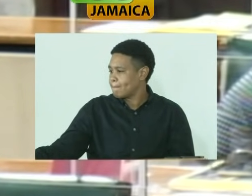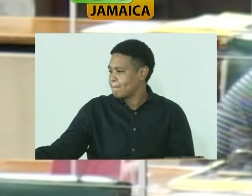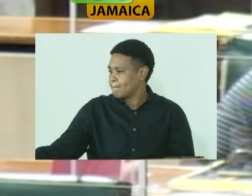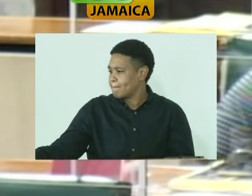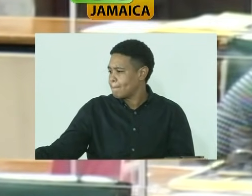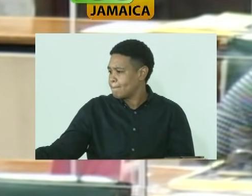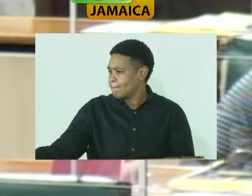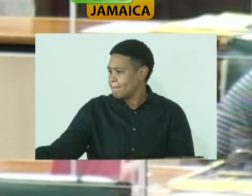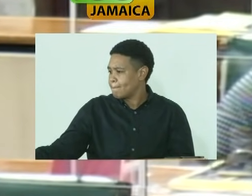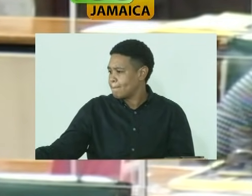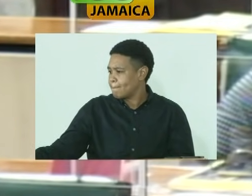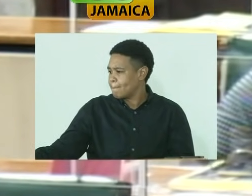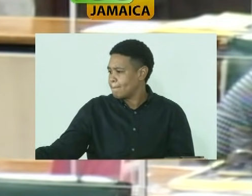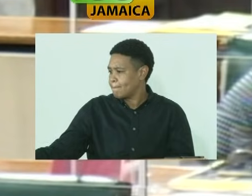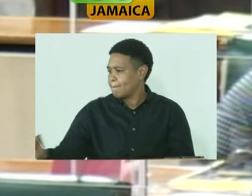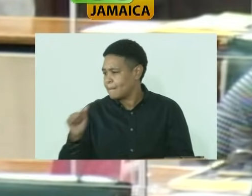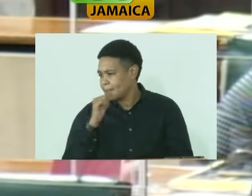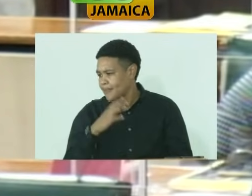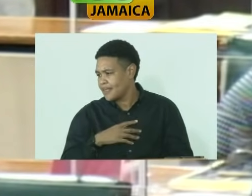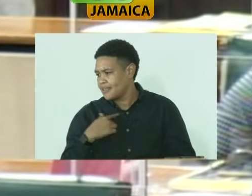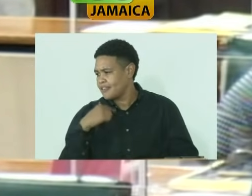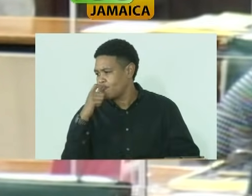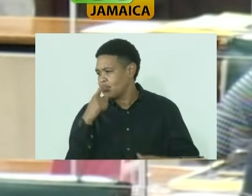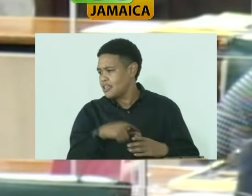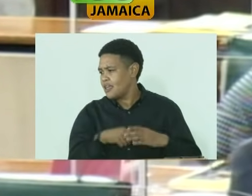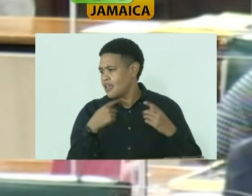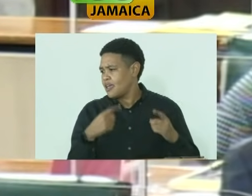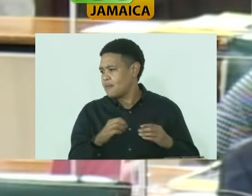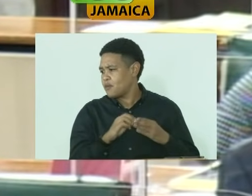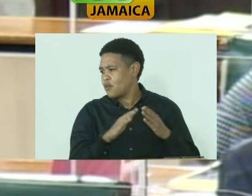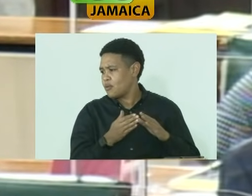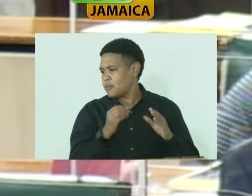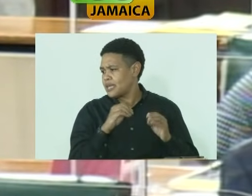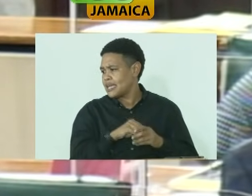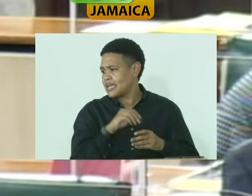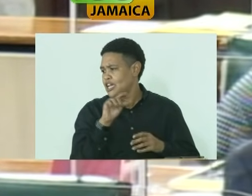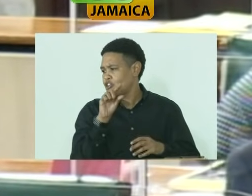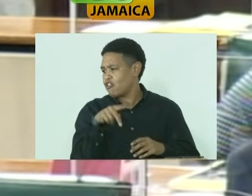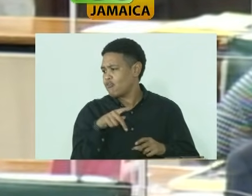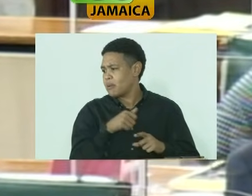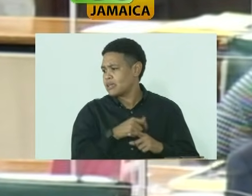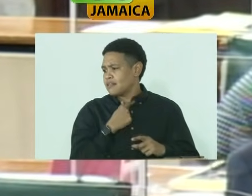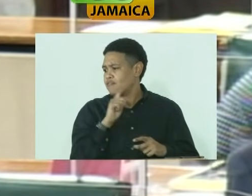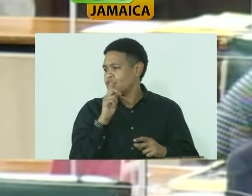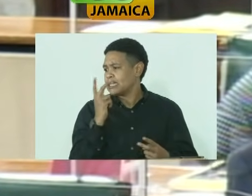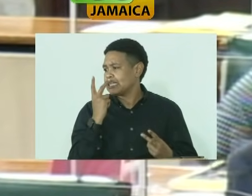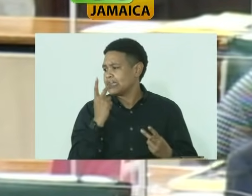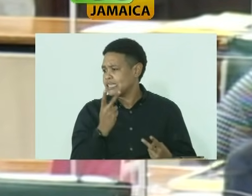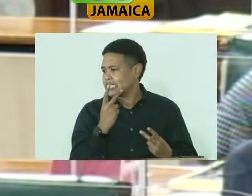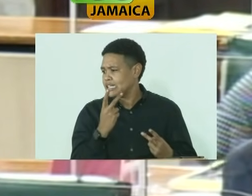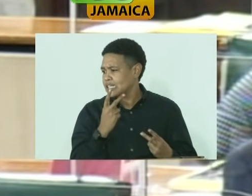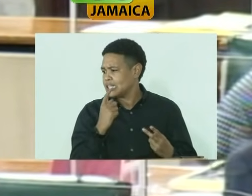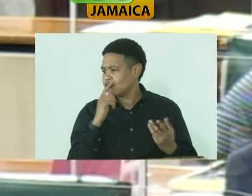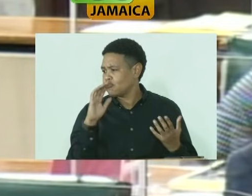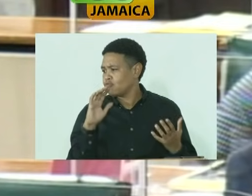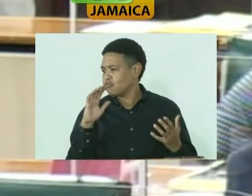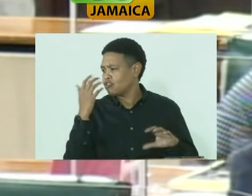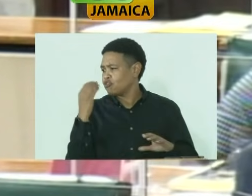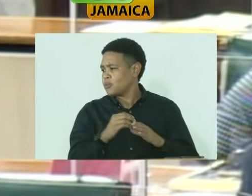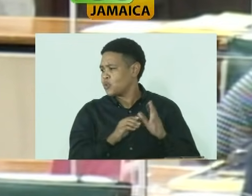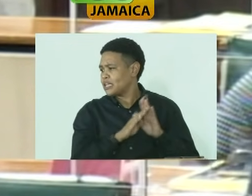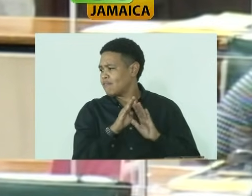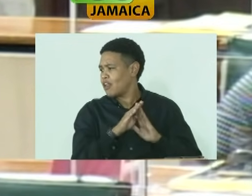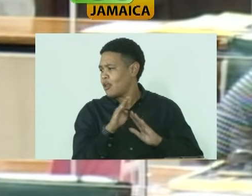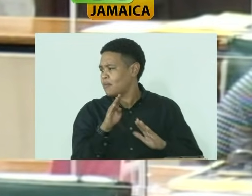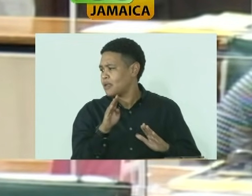recently, communities in Gregory Park have seen disruption to the development